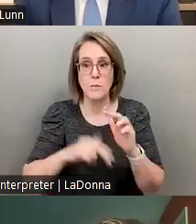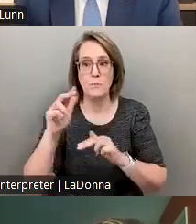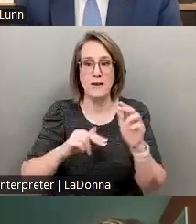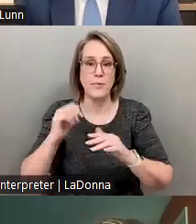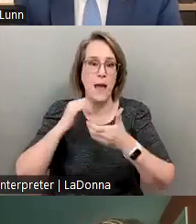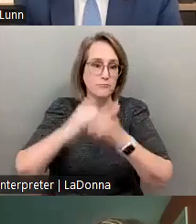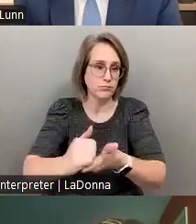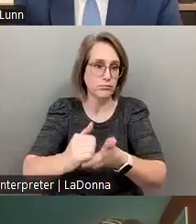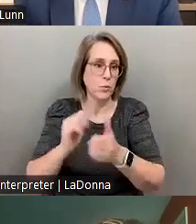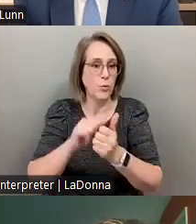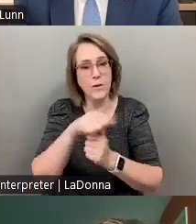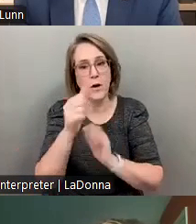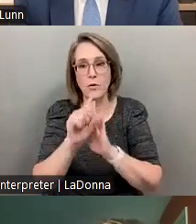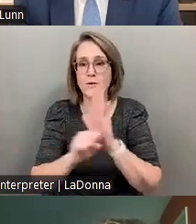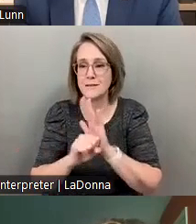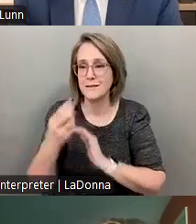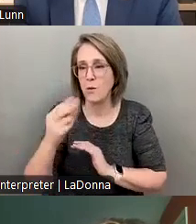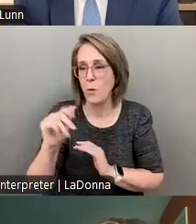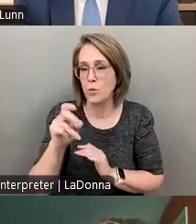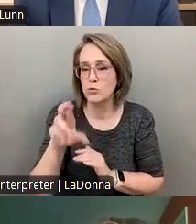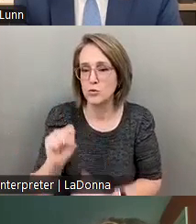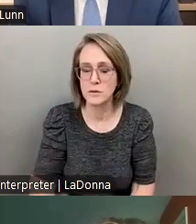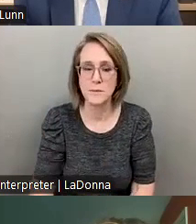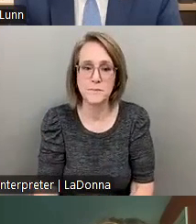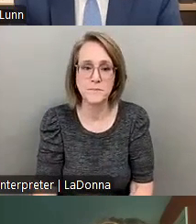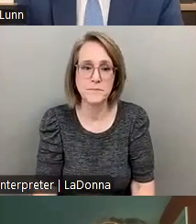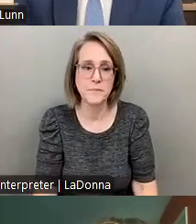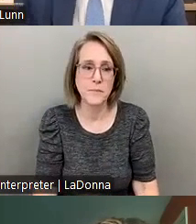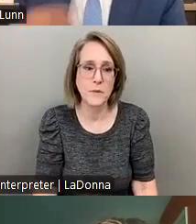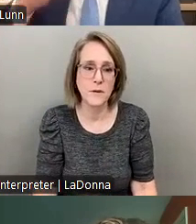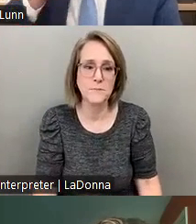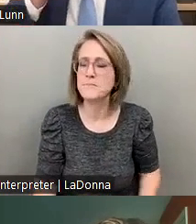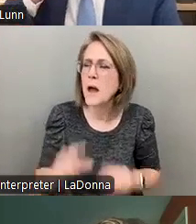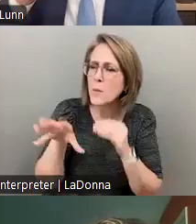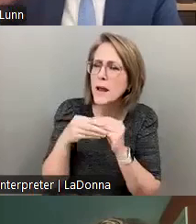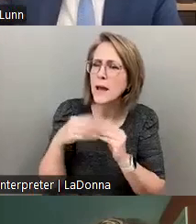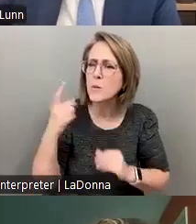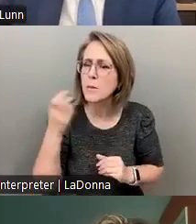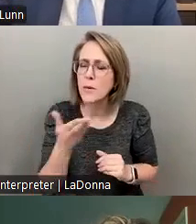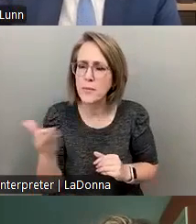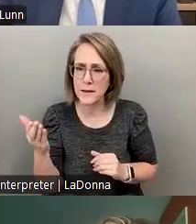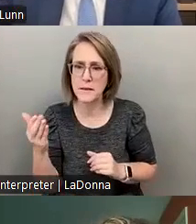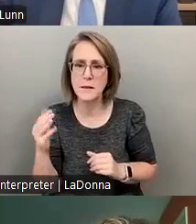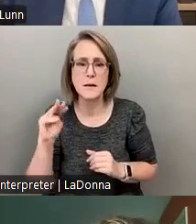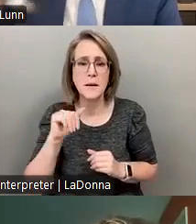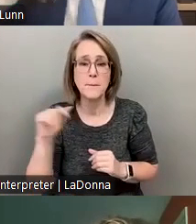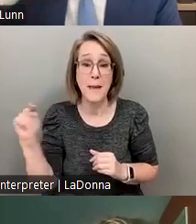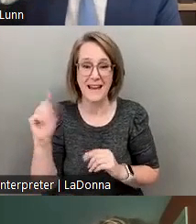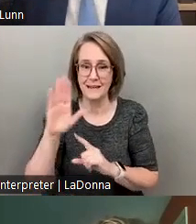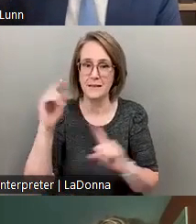That's great. I'm seeing it. Can I just say one more thing about that, actually? Matt's point